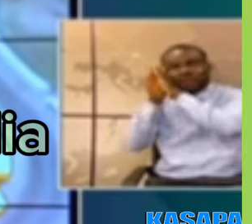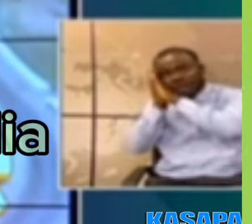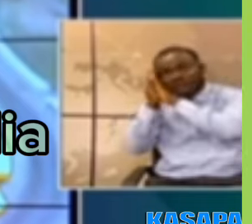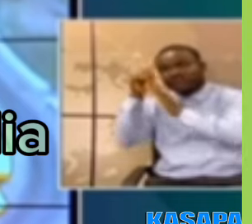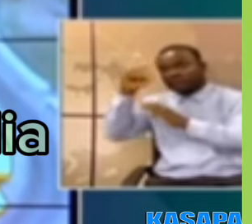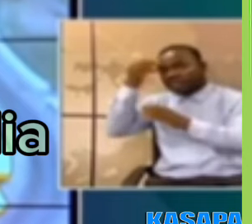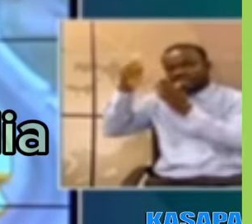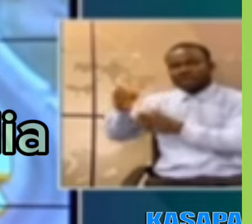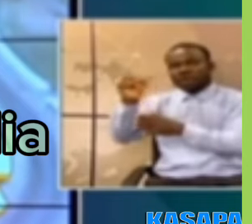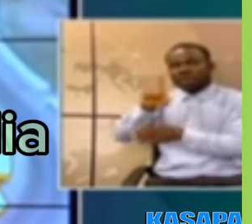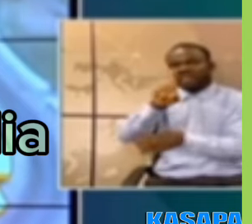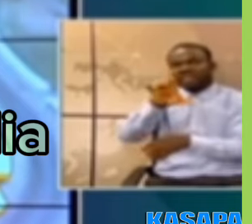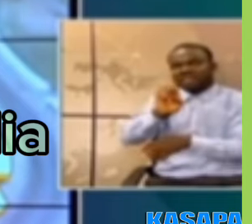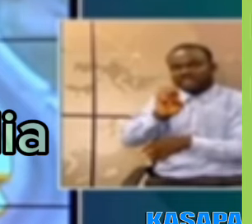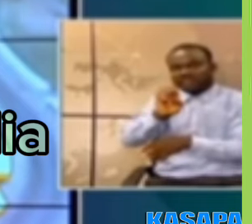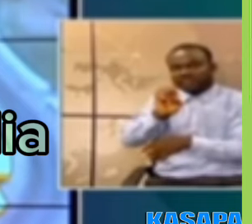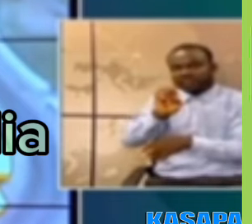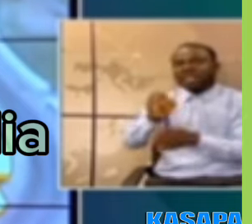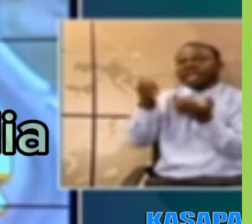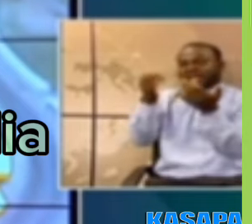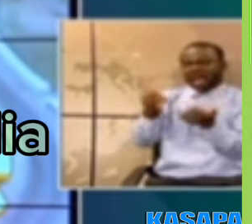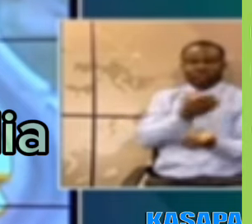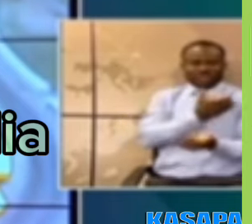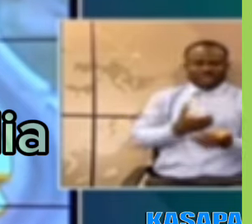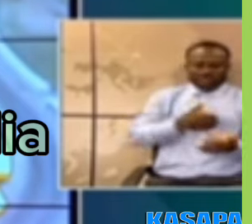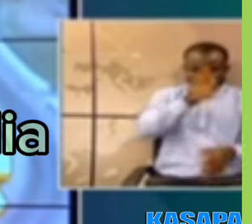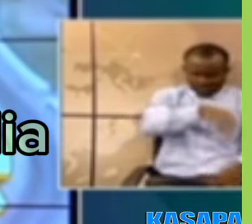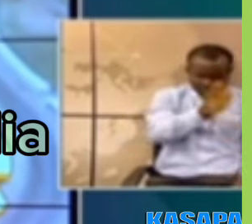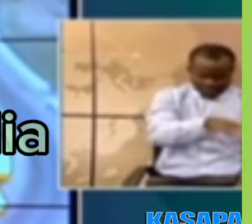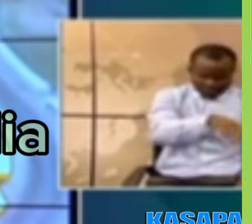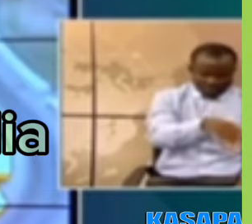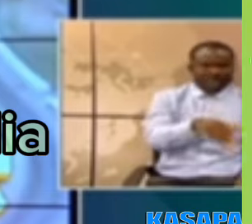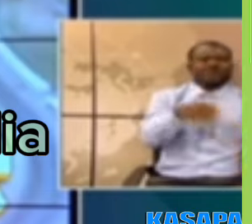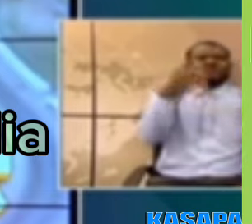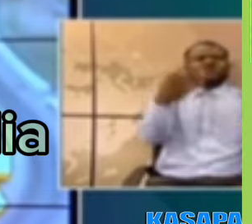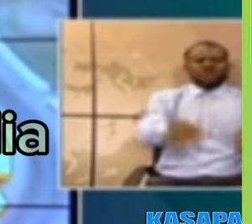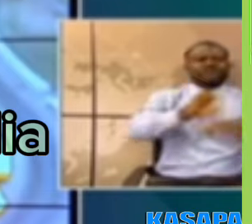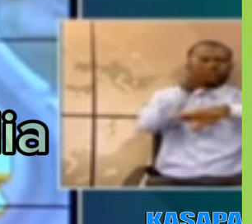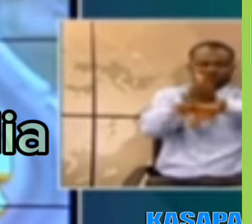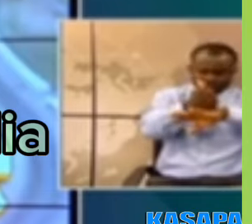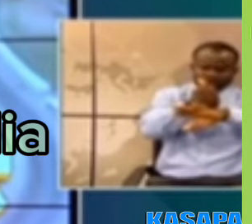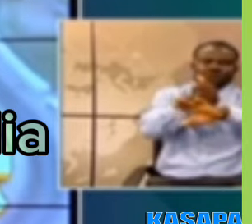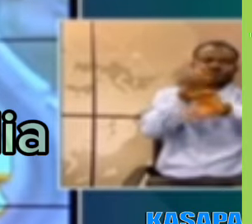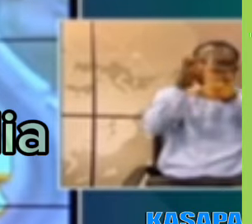crazy region. No. I'm Bessie Bongolo. I'm a minister. I'm a minister in